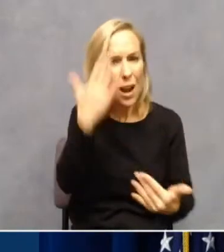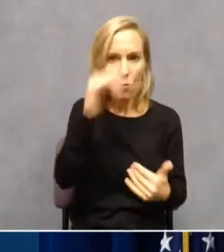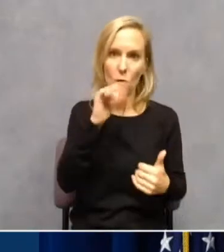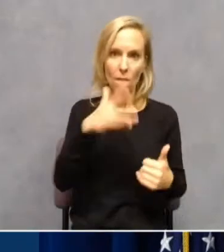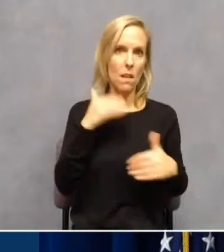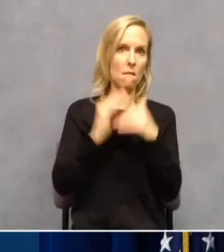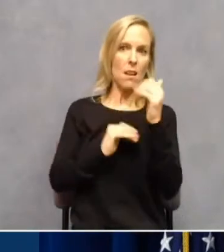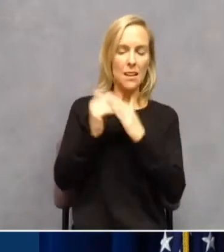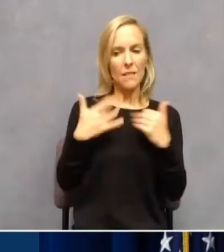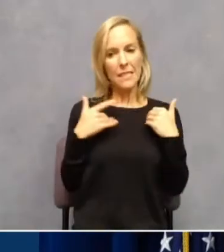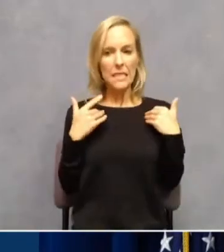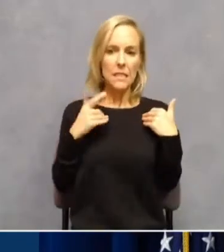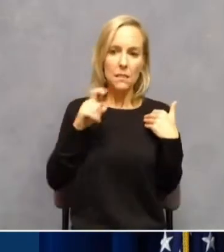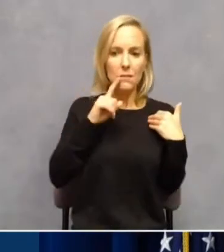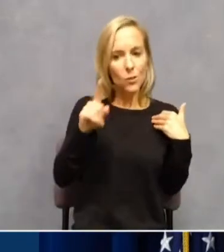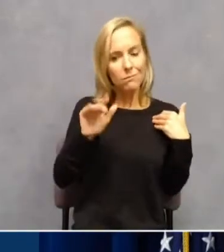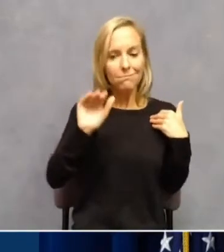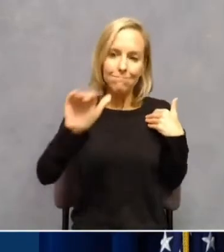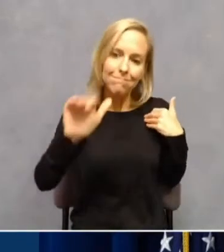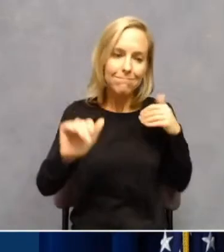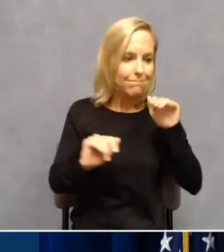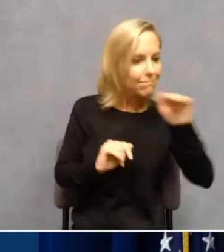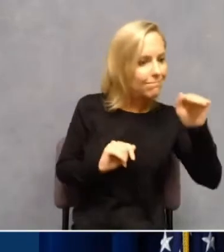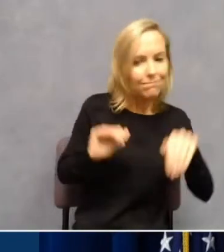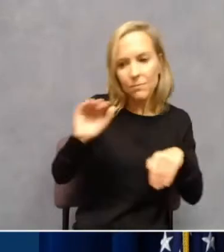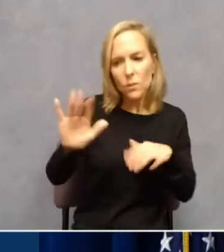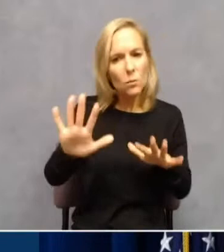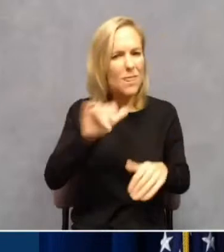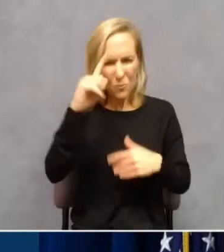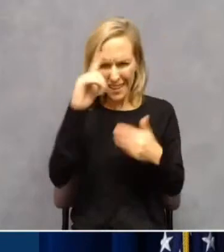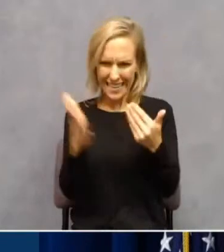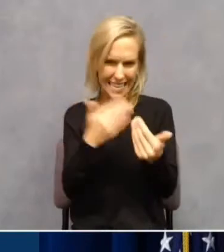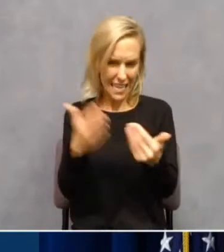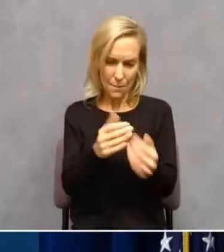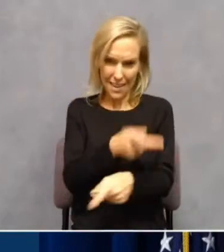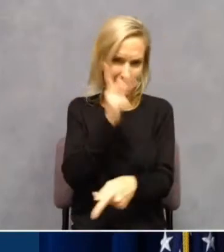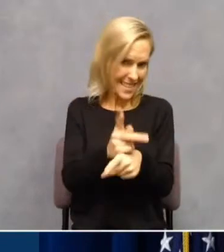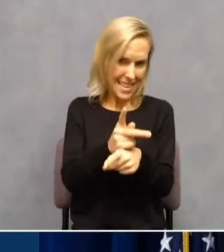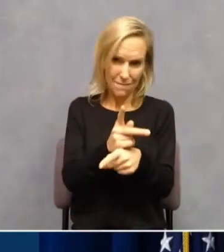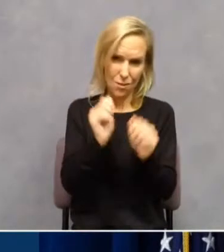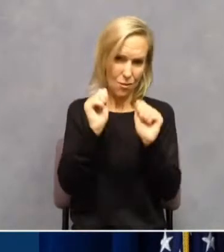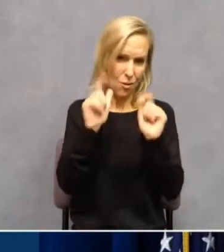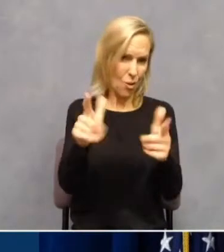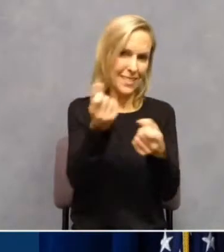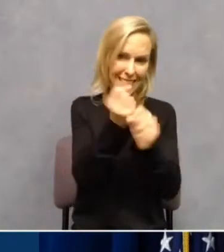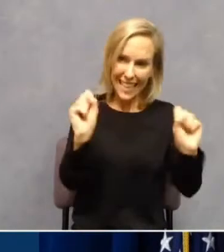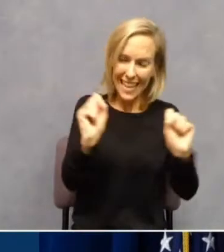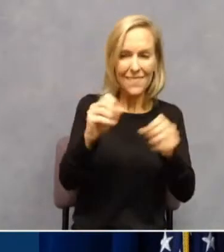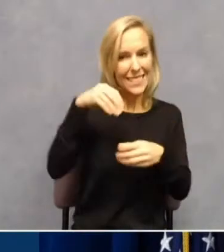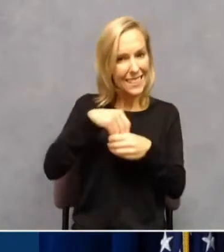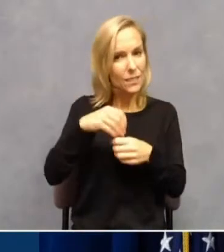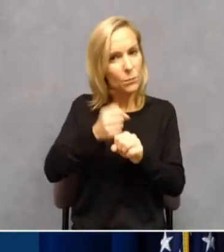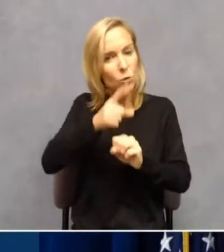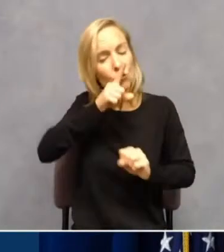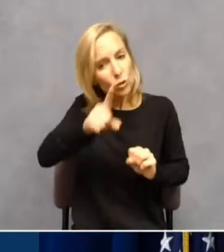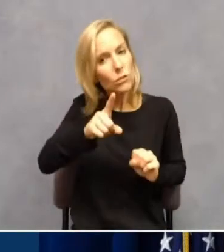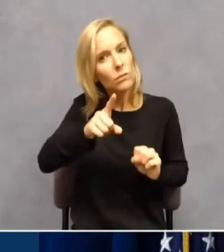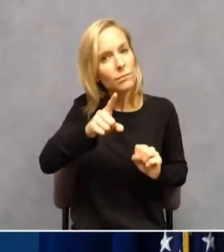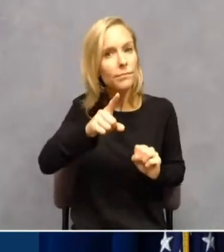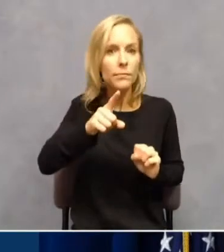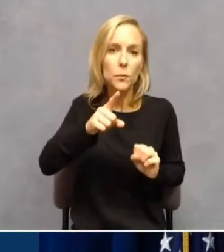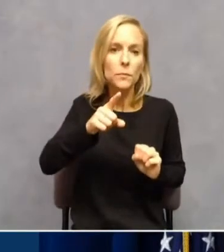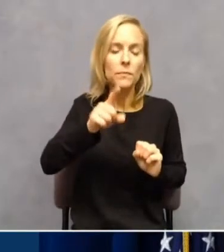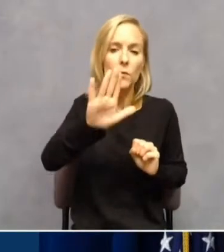know it's not easy, but it keeps everybody inside safe and ensures that your place of